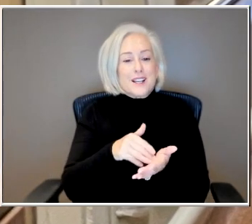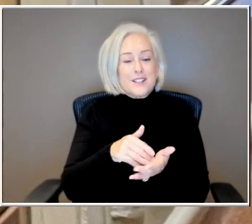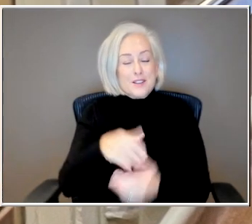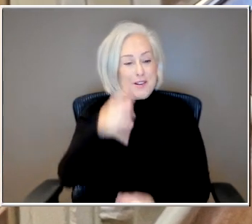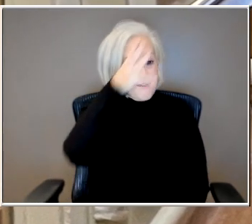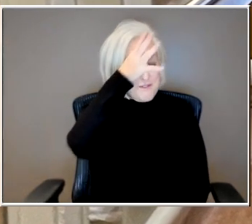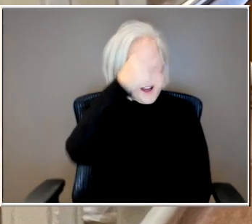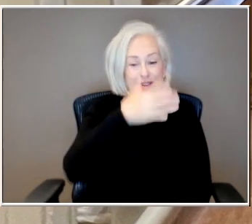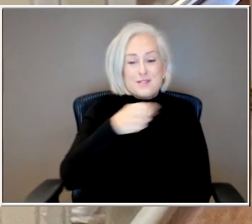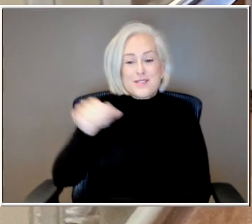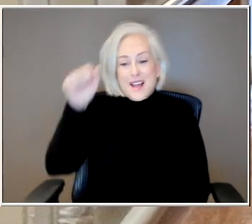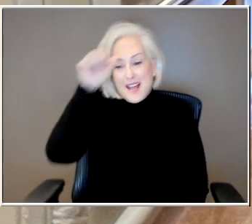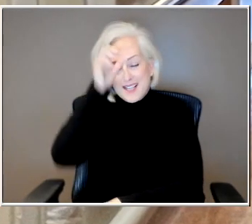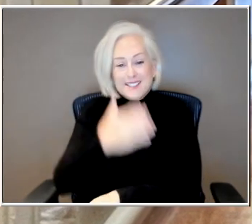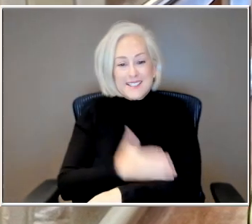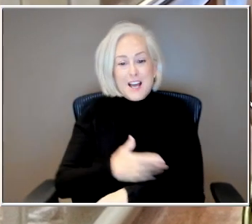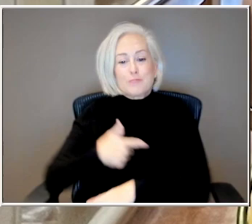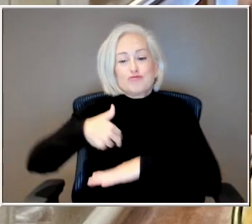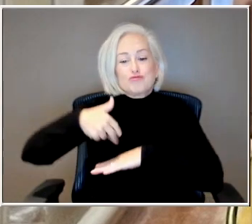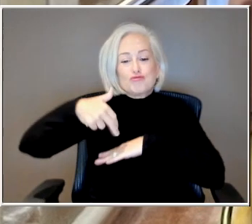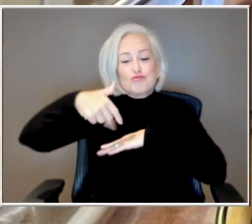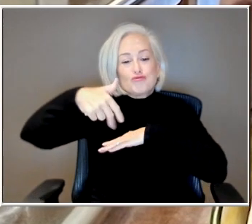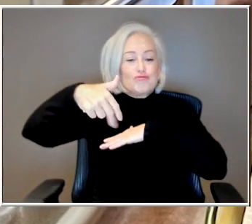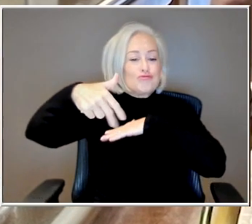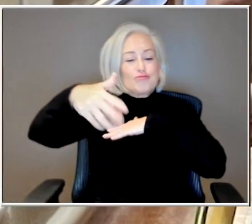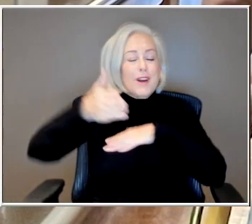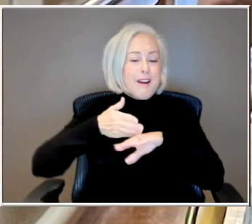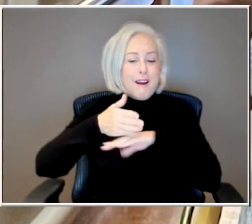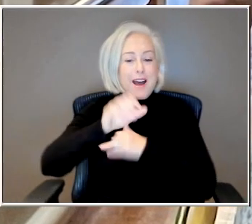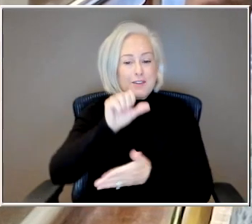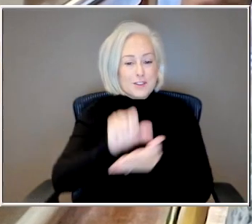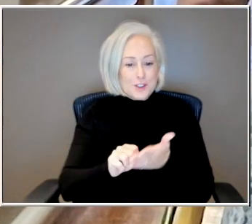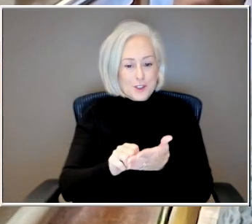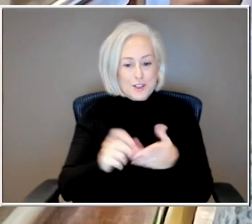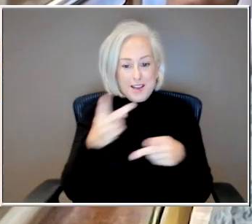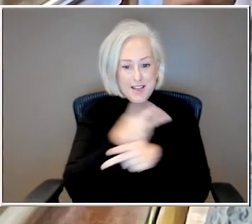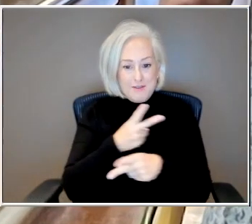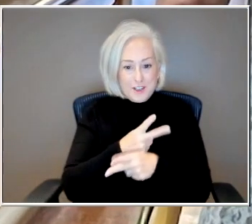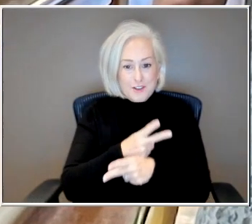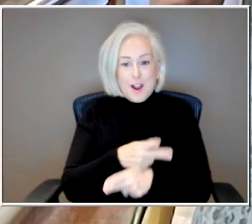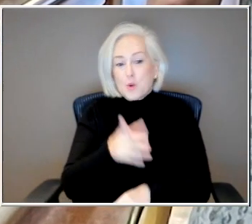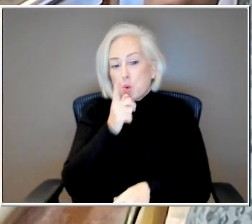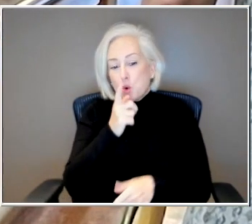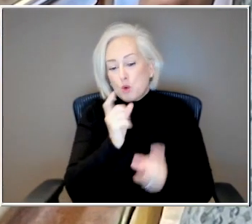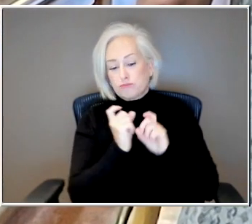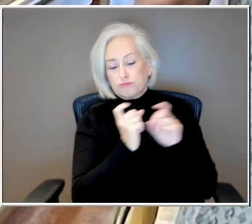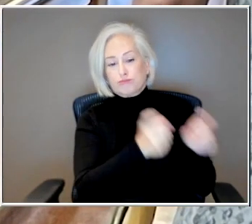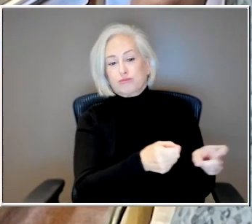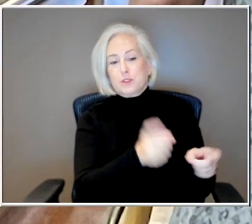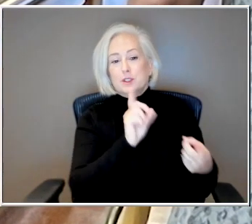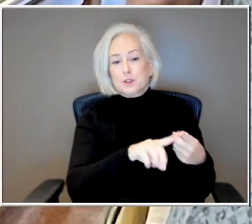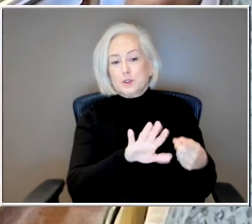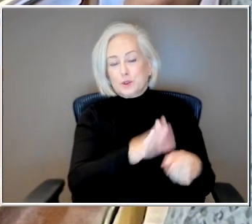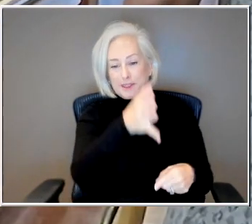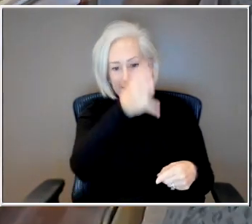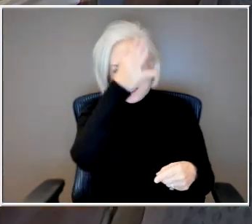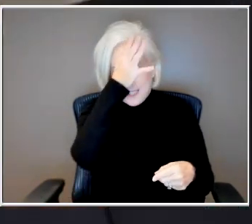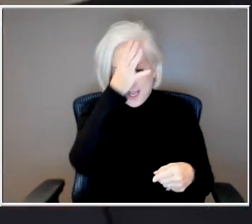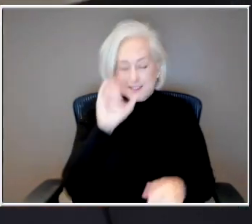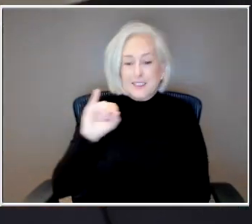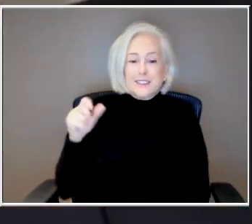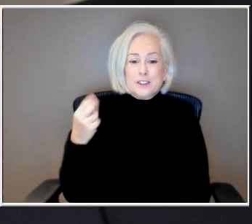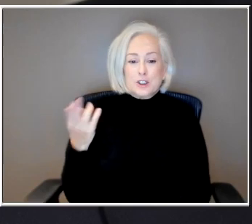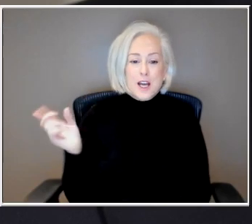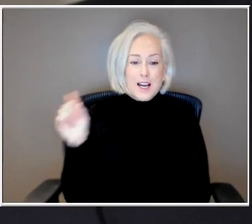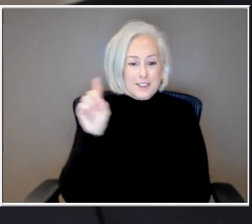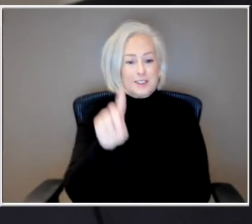the halls post-surgery and eventually figured out their mystery donor. Josh stopped by one night. And he came over